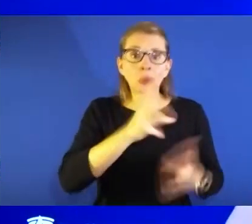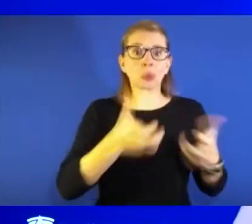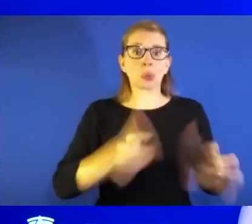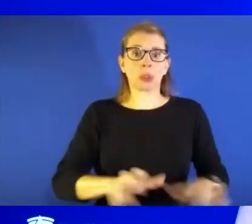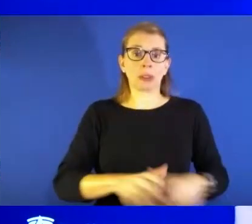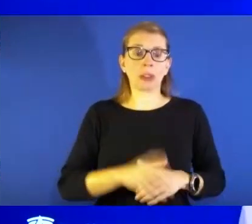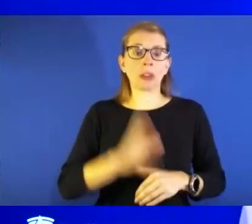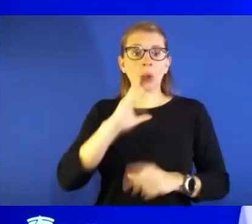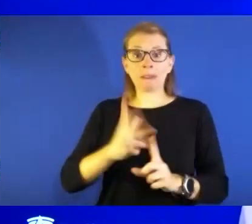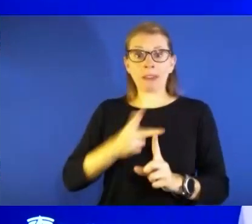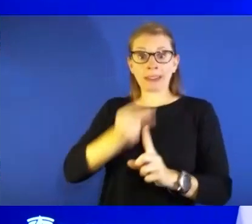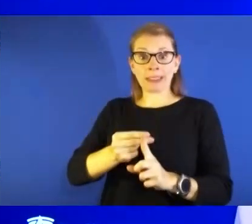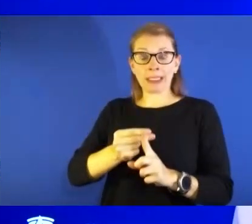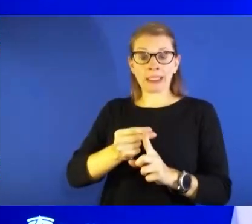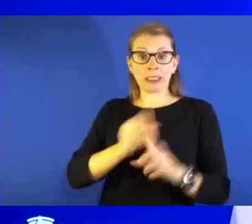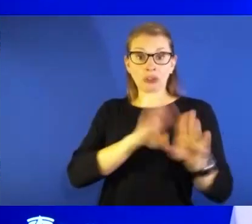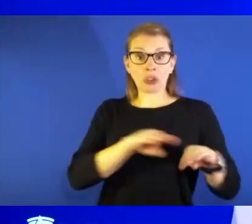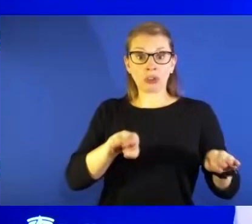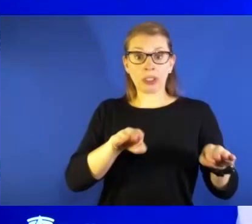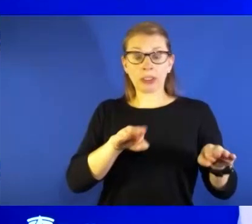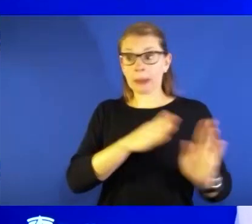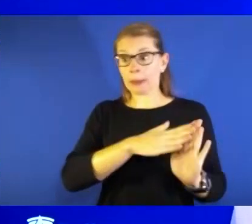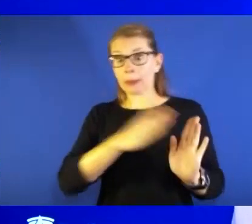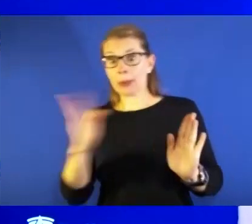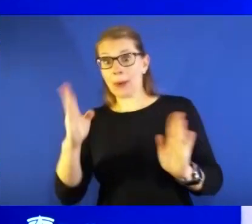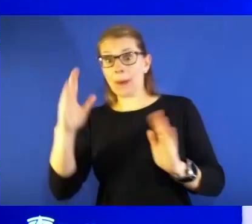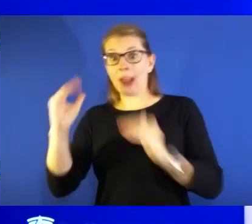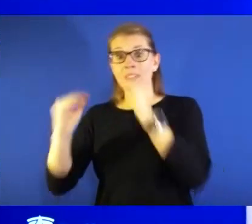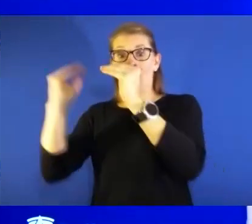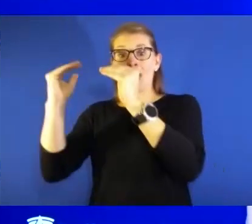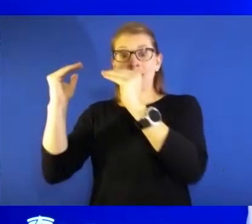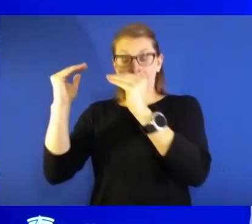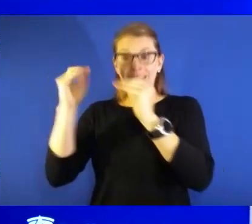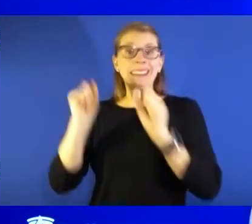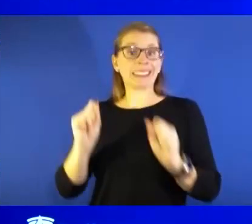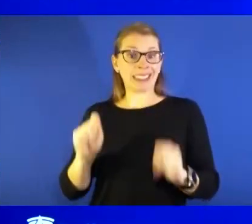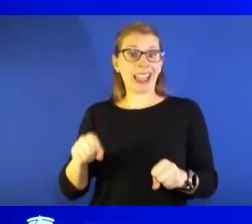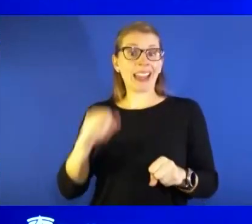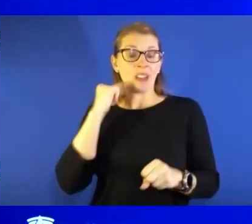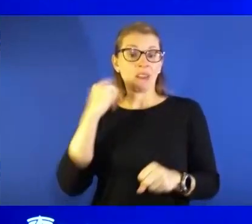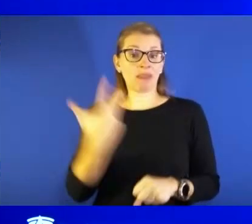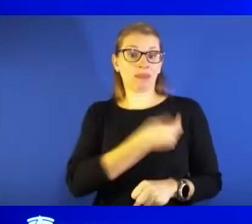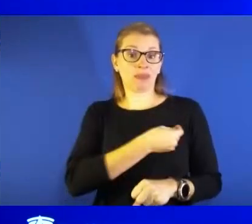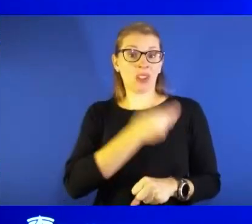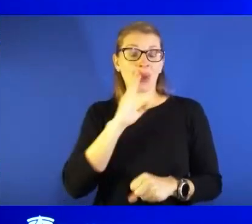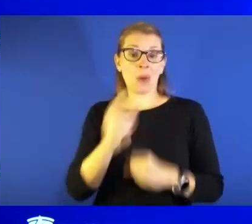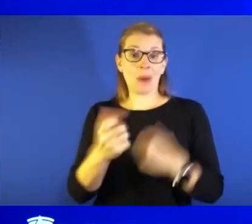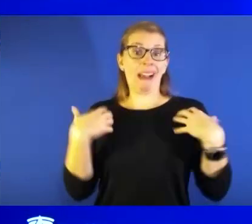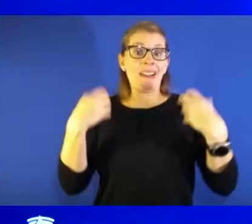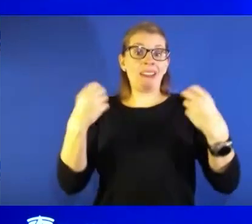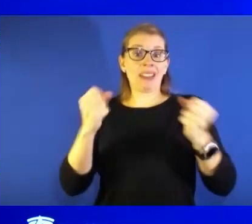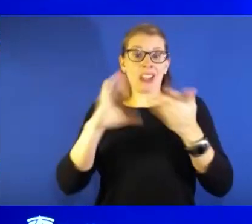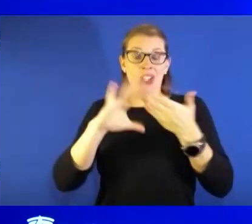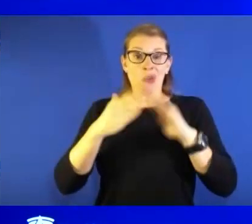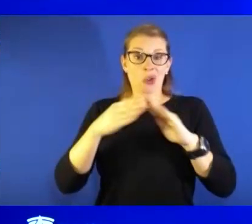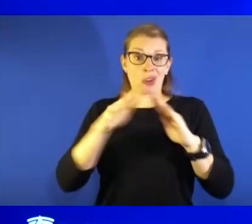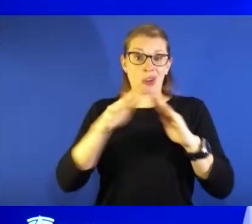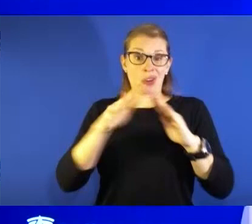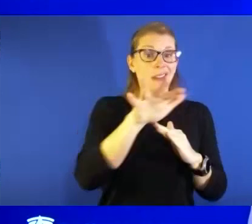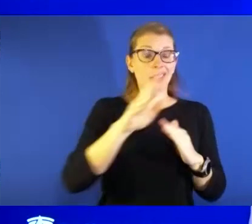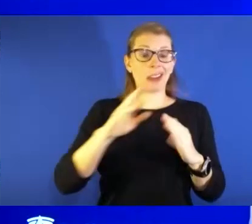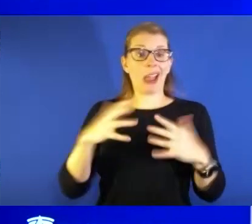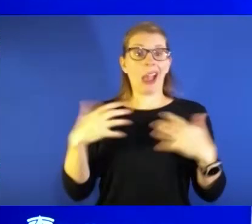all the way up through adults, we can do that and keep people a lot more healthy. We know that healthier communities and healthier